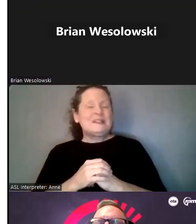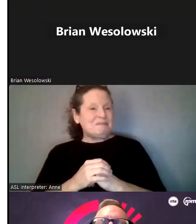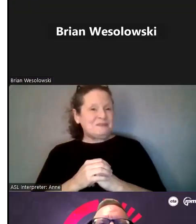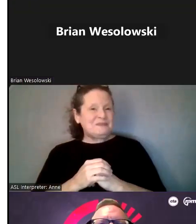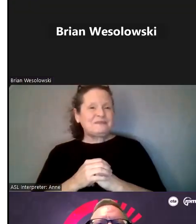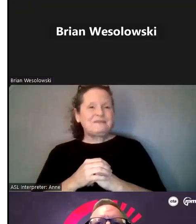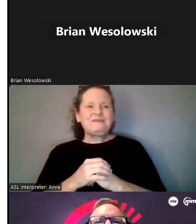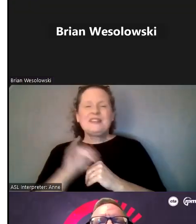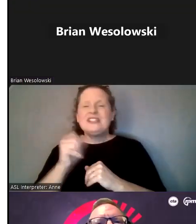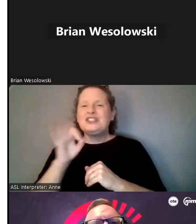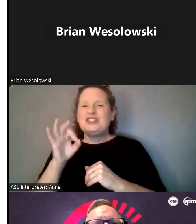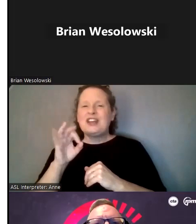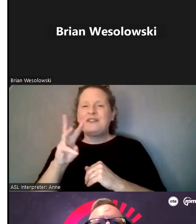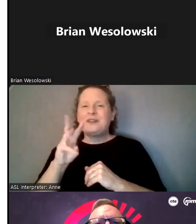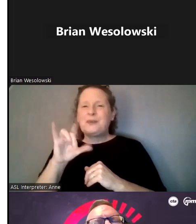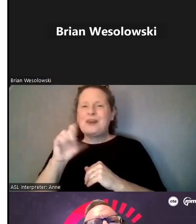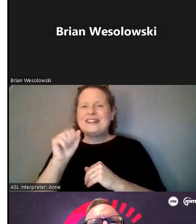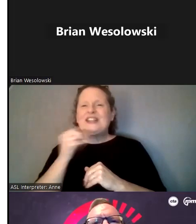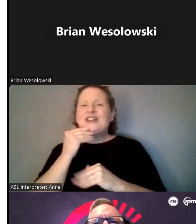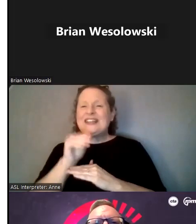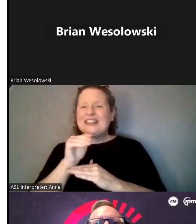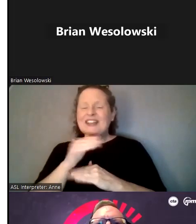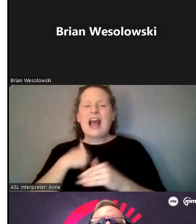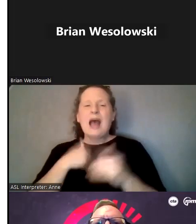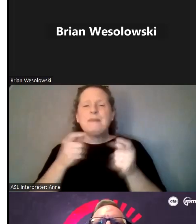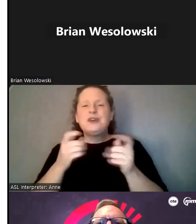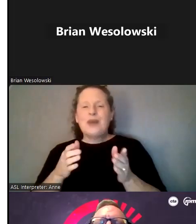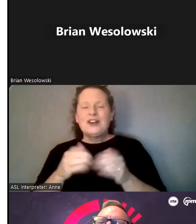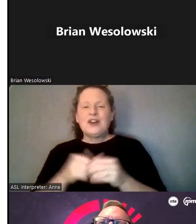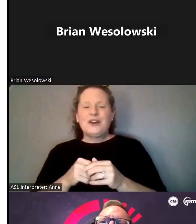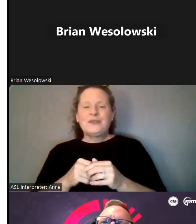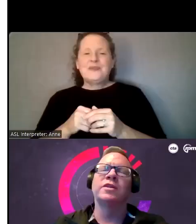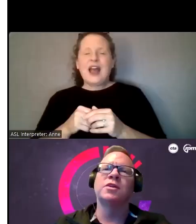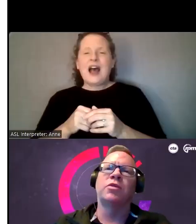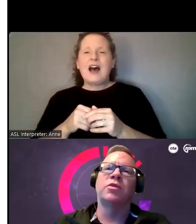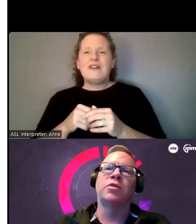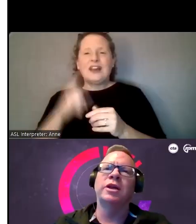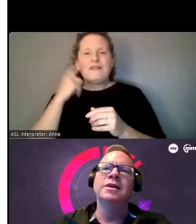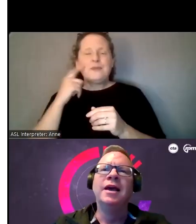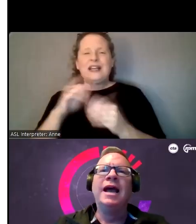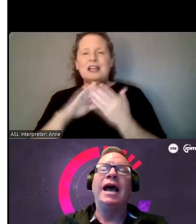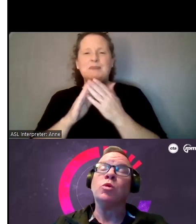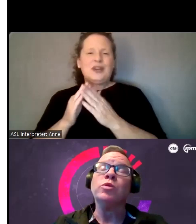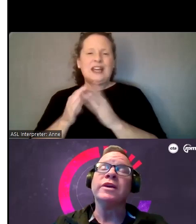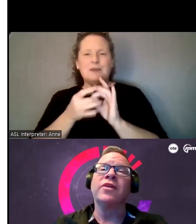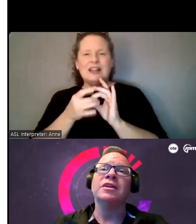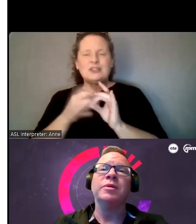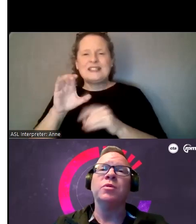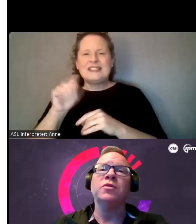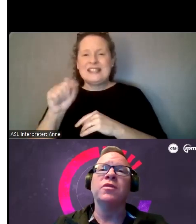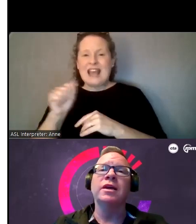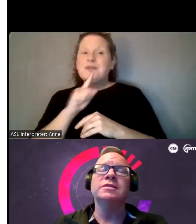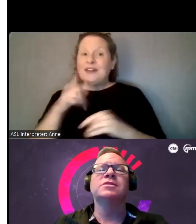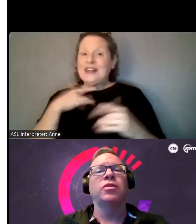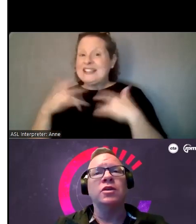Good evening, everybody. My name is Jeff Wilson. I'm the Director of Government Community Relations for the Chicago Transit Authority, and we're really excited to be